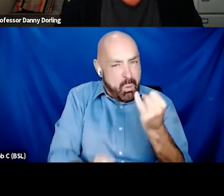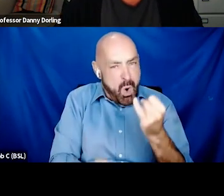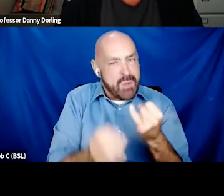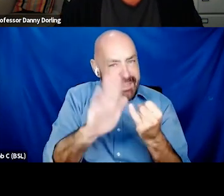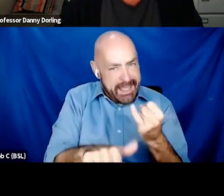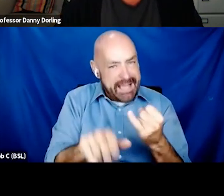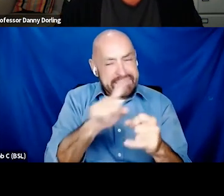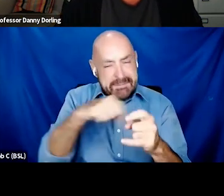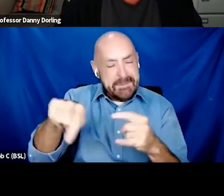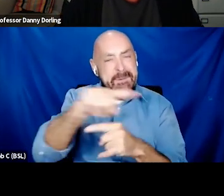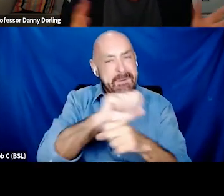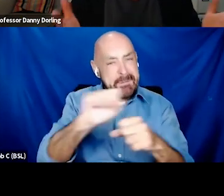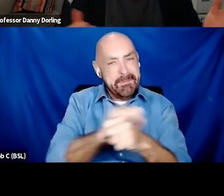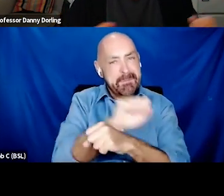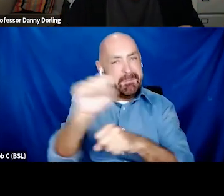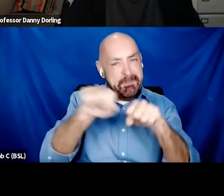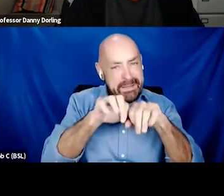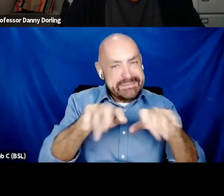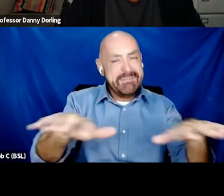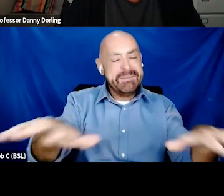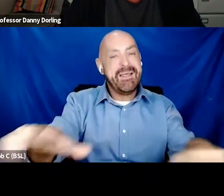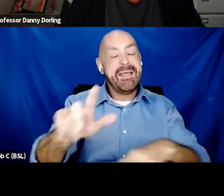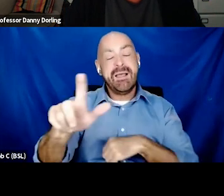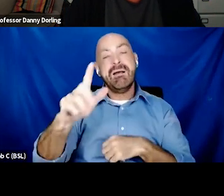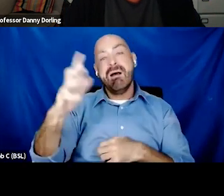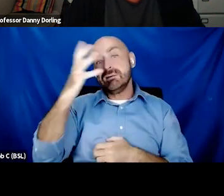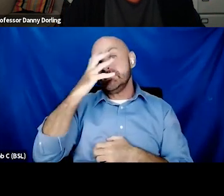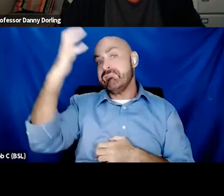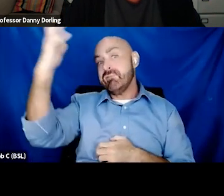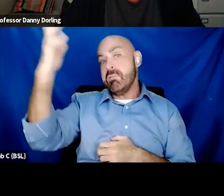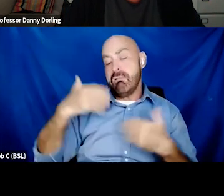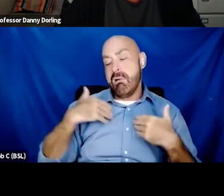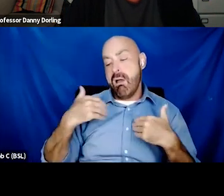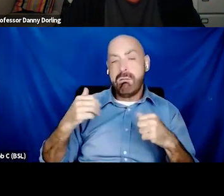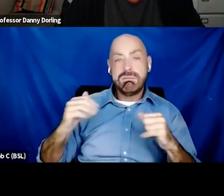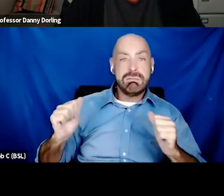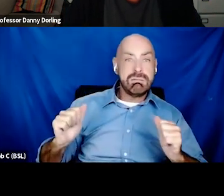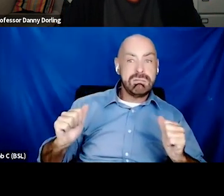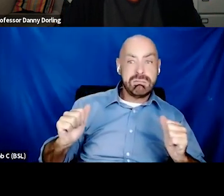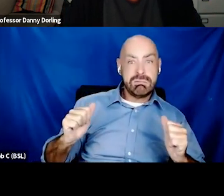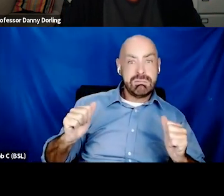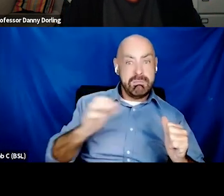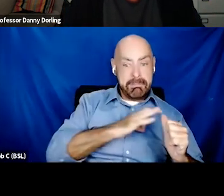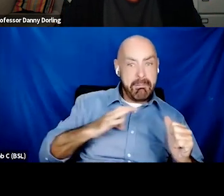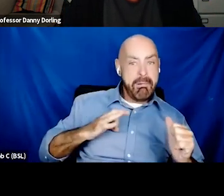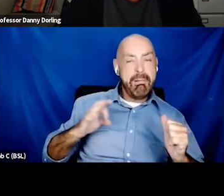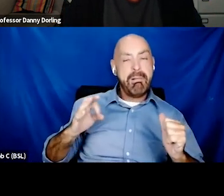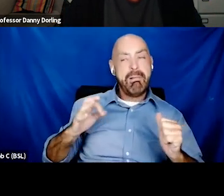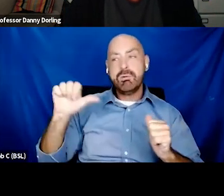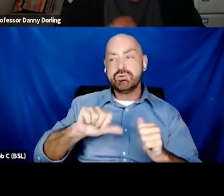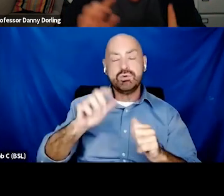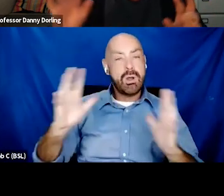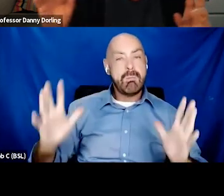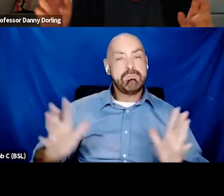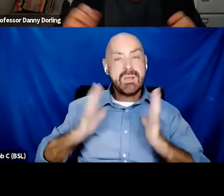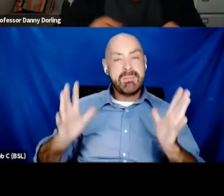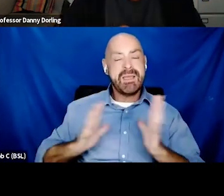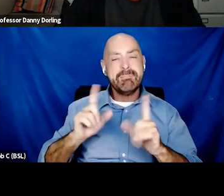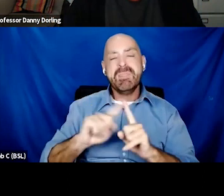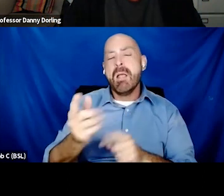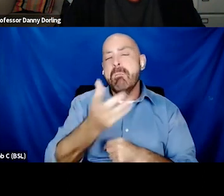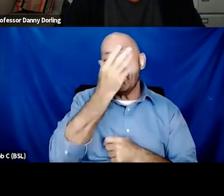It is absolutely important that governments and healthcare professionals are prepared and the public is correctly educated, but we need not fear the flu or